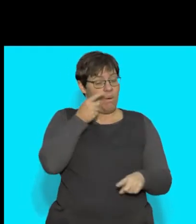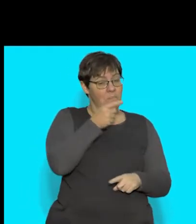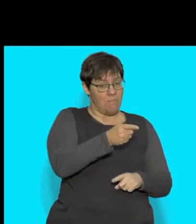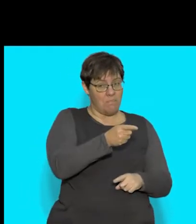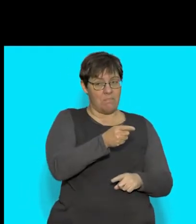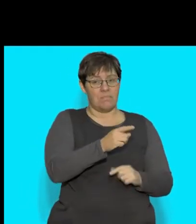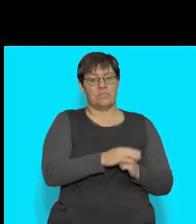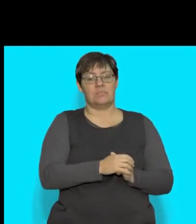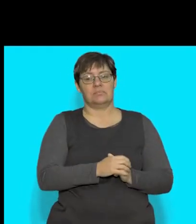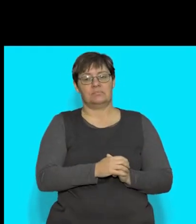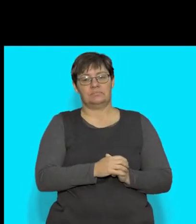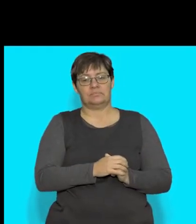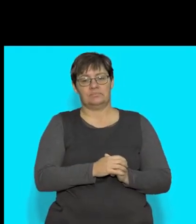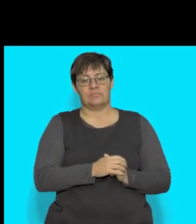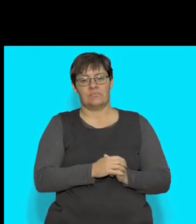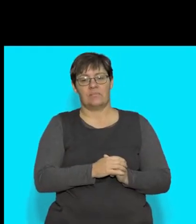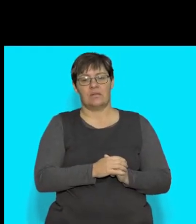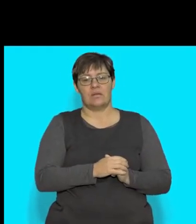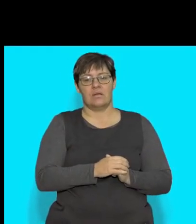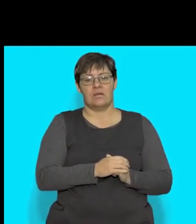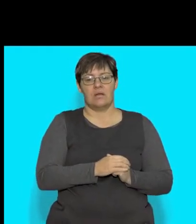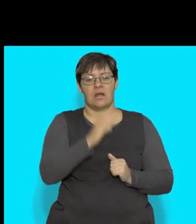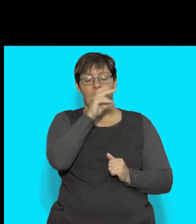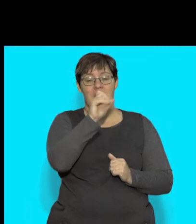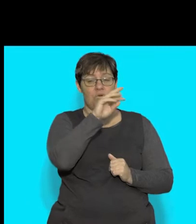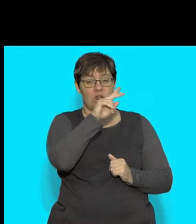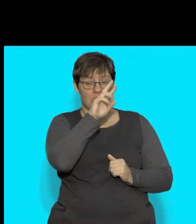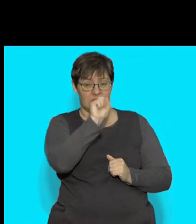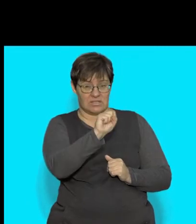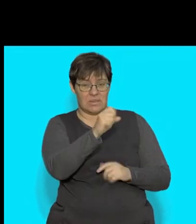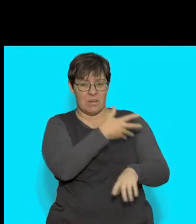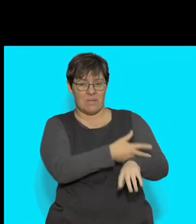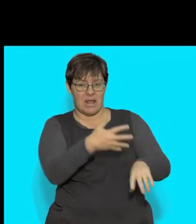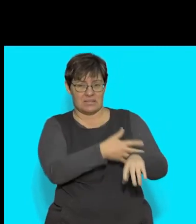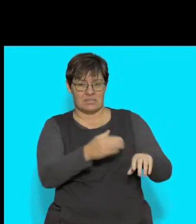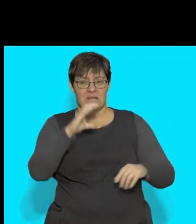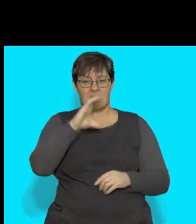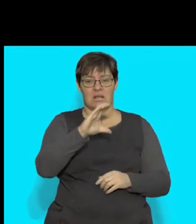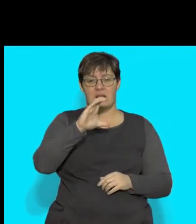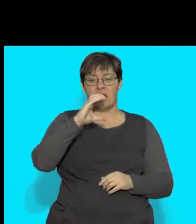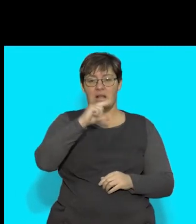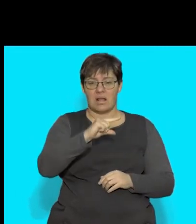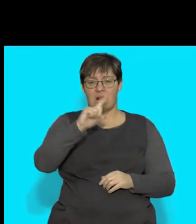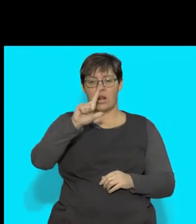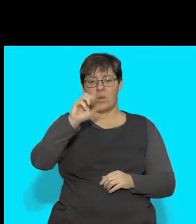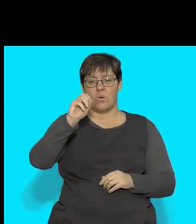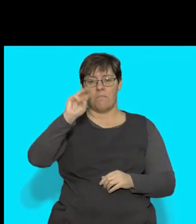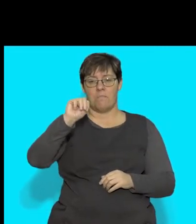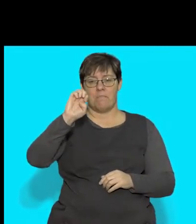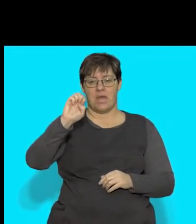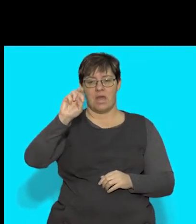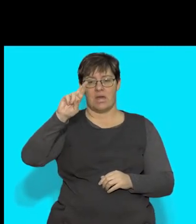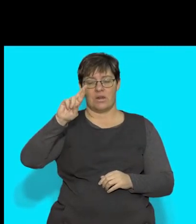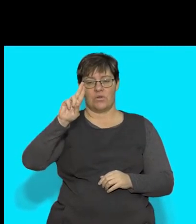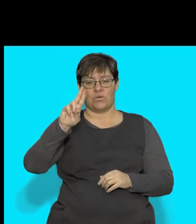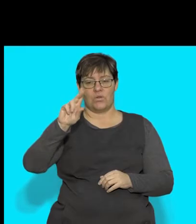are then going to move from the glomerulus. Remember, what was my glomerulus? My blood,